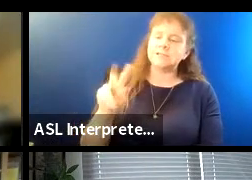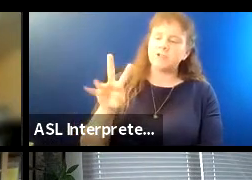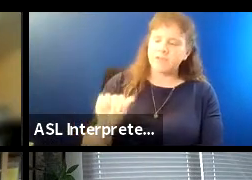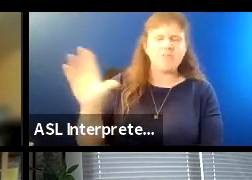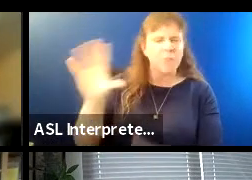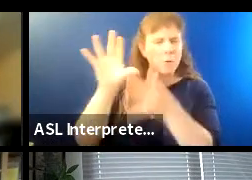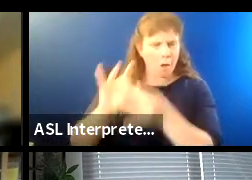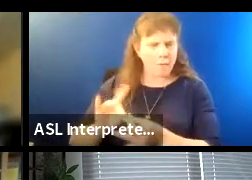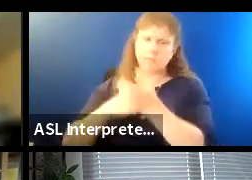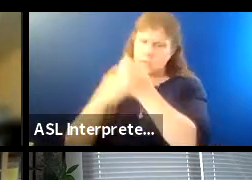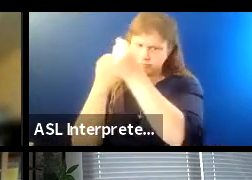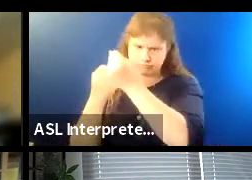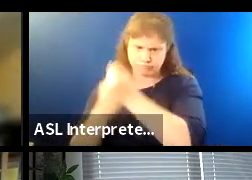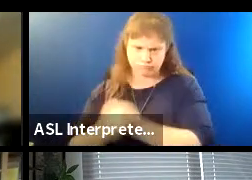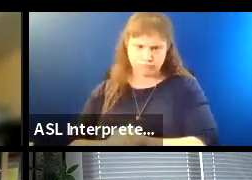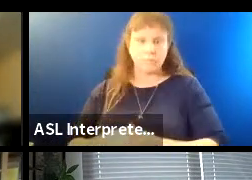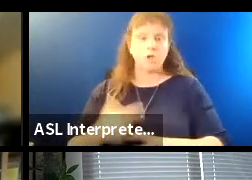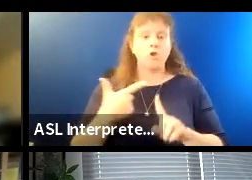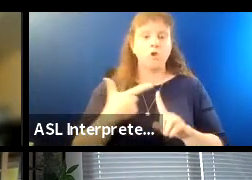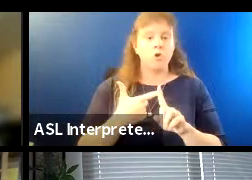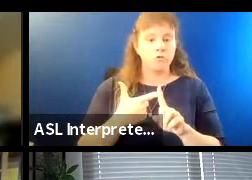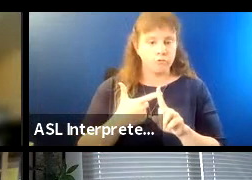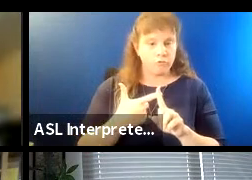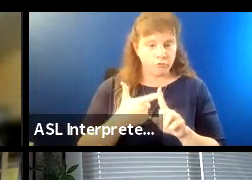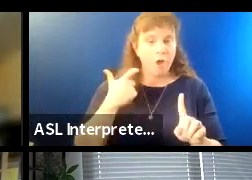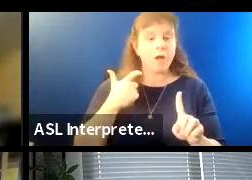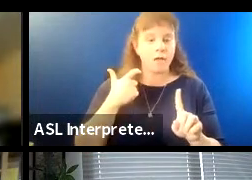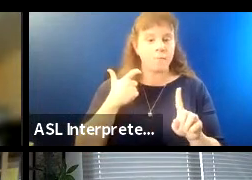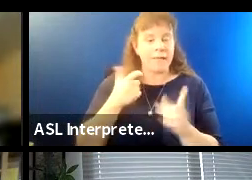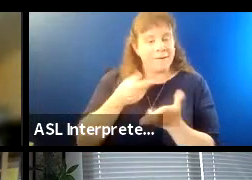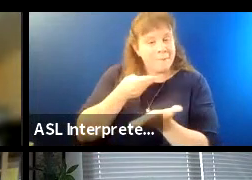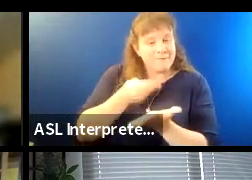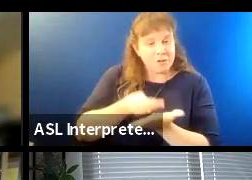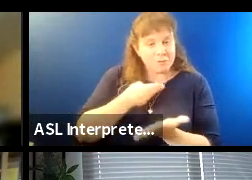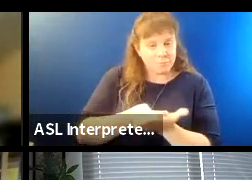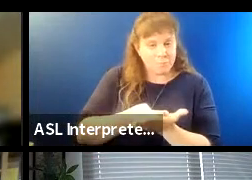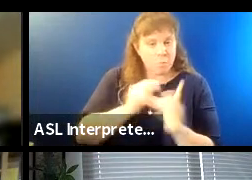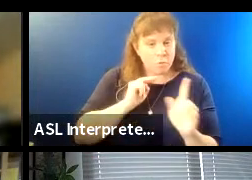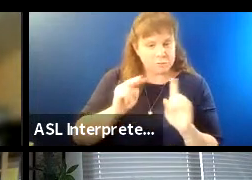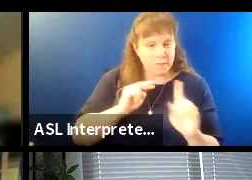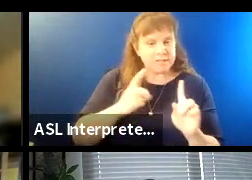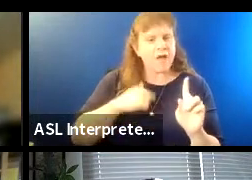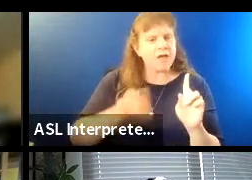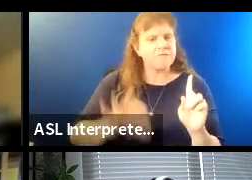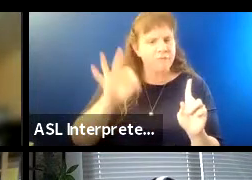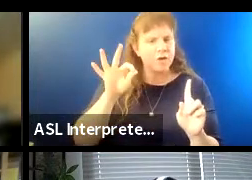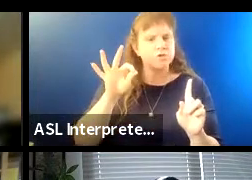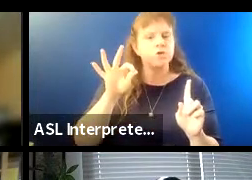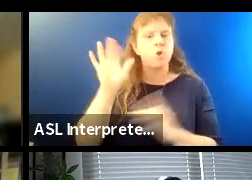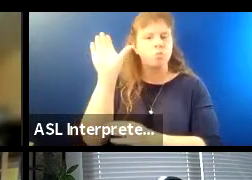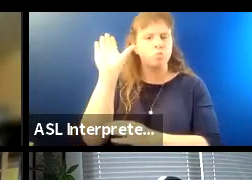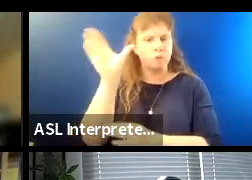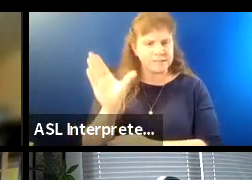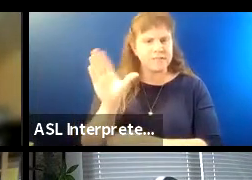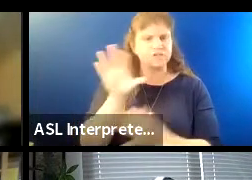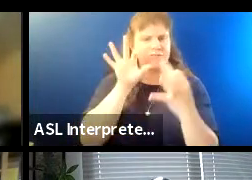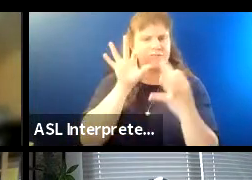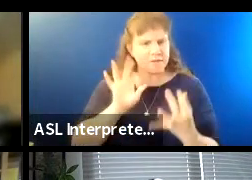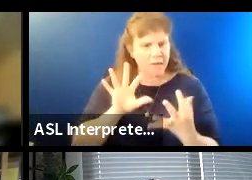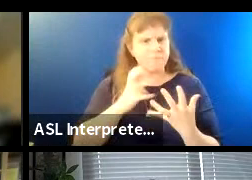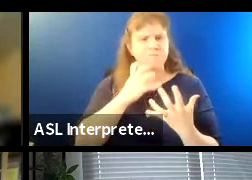the philanthropic perspective, I found the CVAC presentations valuable that describe the various